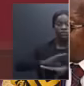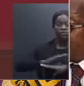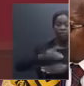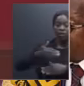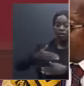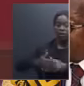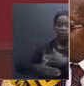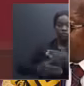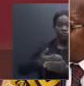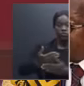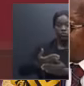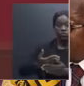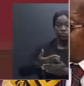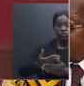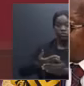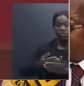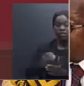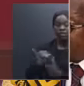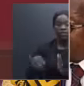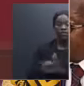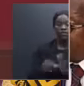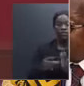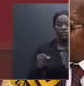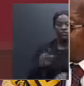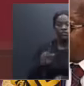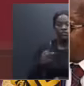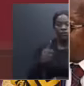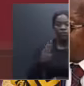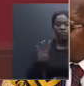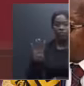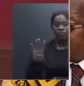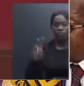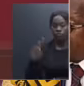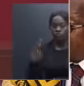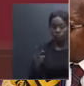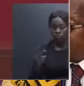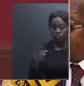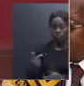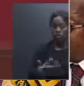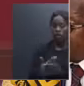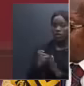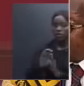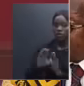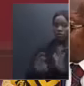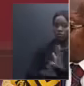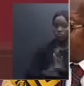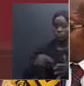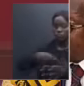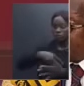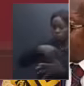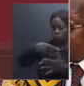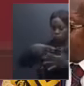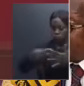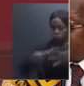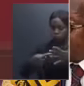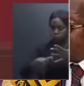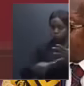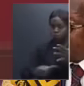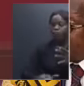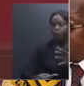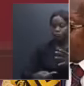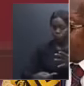set out in Article 1442 of the Constitution, the following persons.